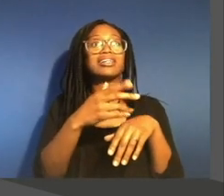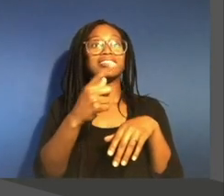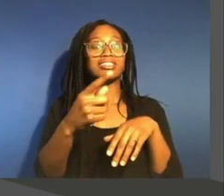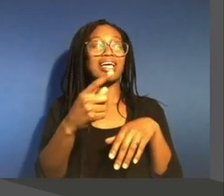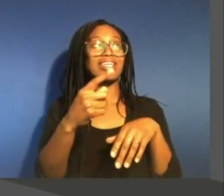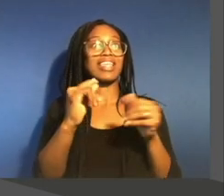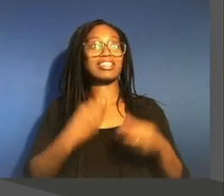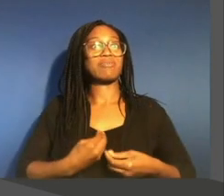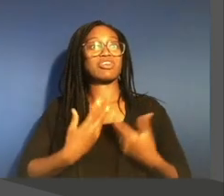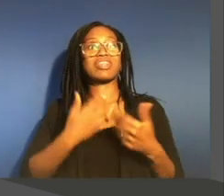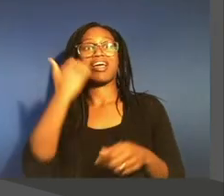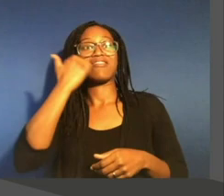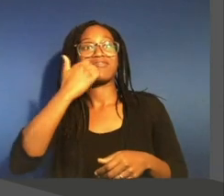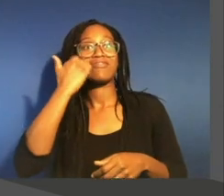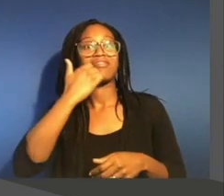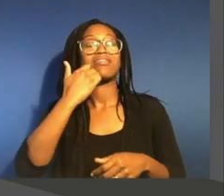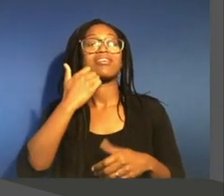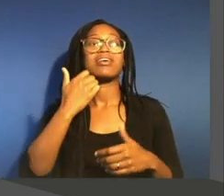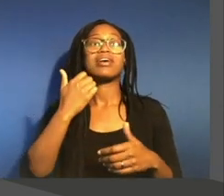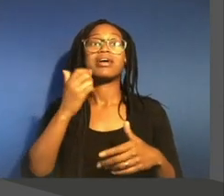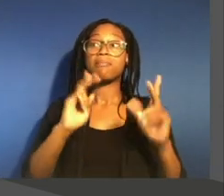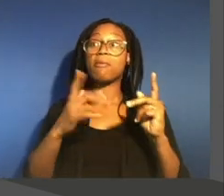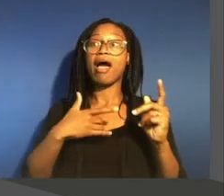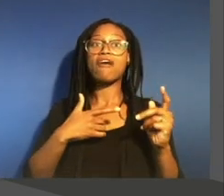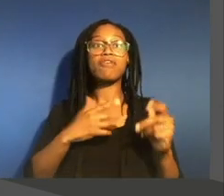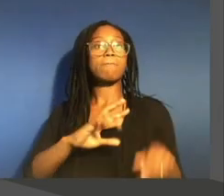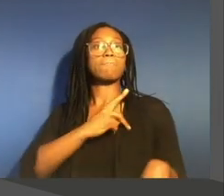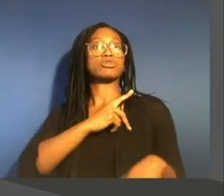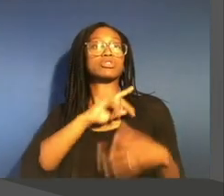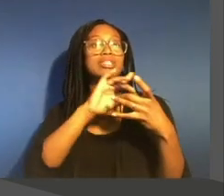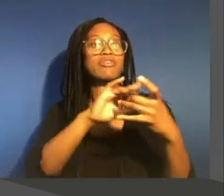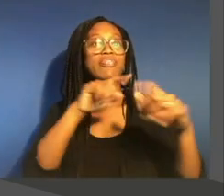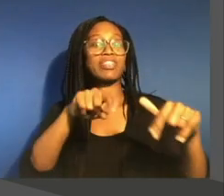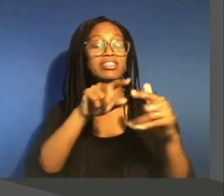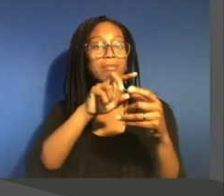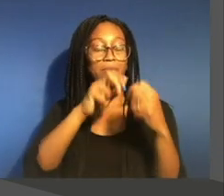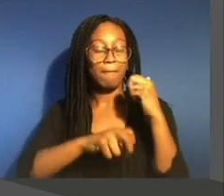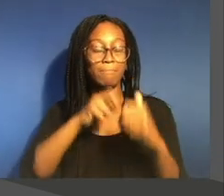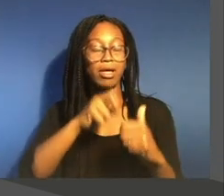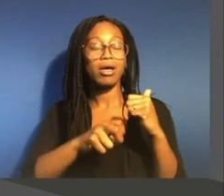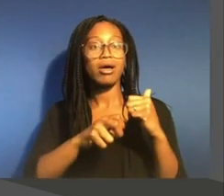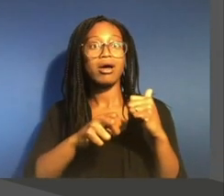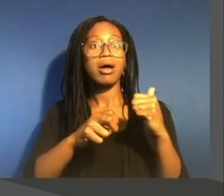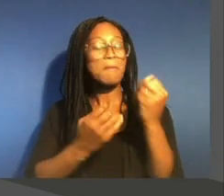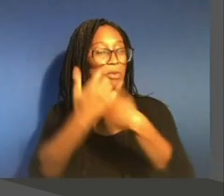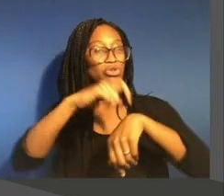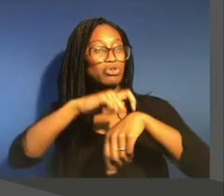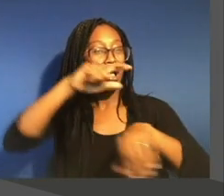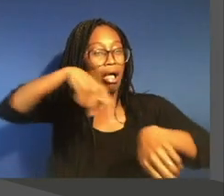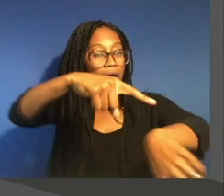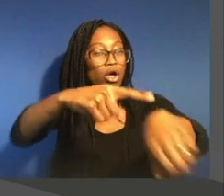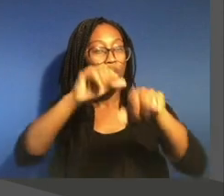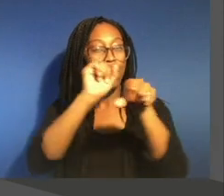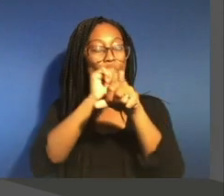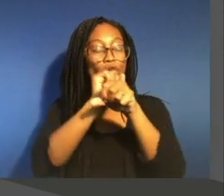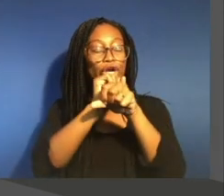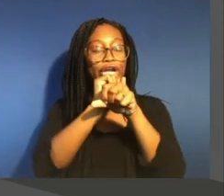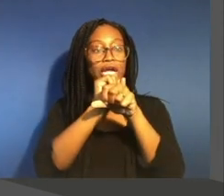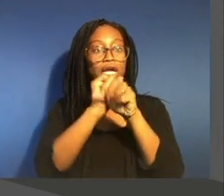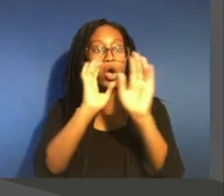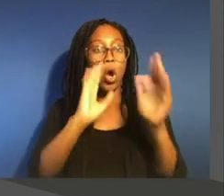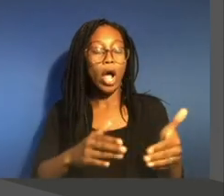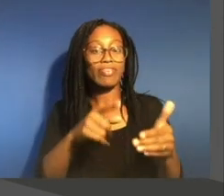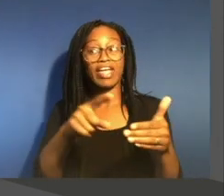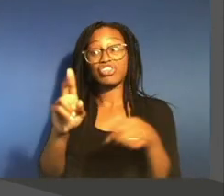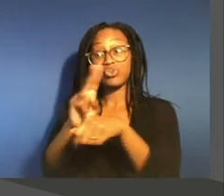personal connections with this problem. And when you spend the bulk of your time working with the users that you're